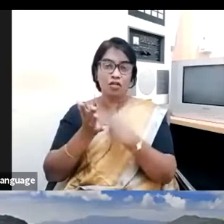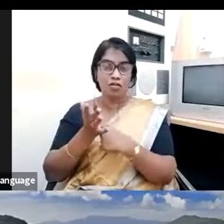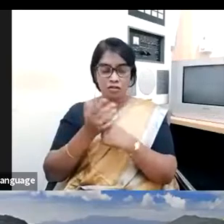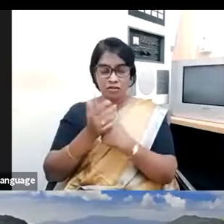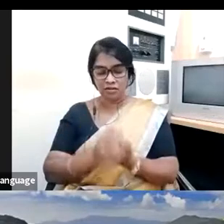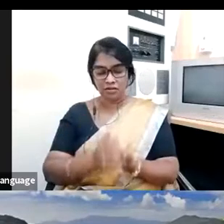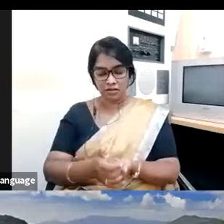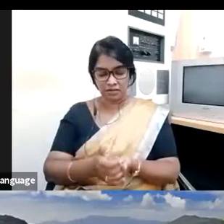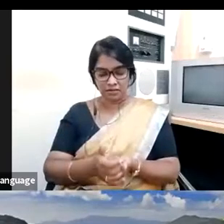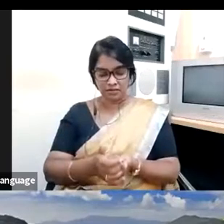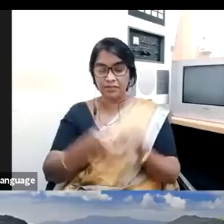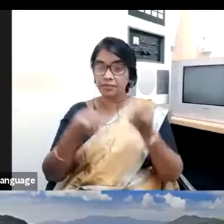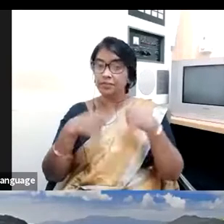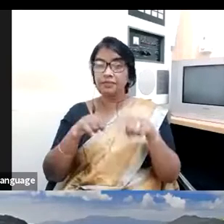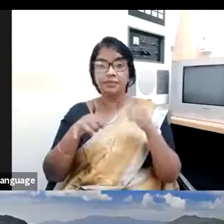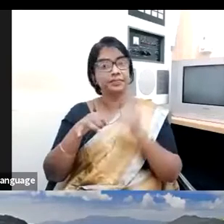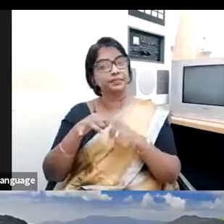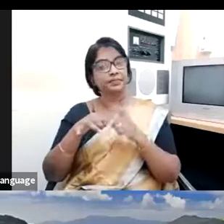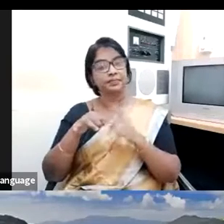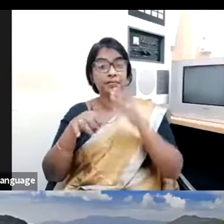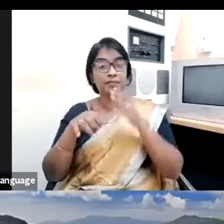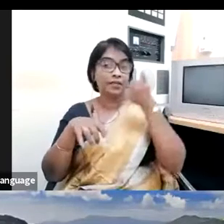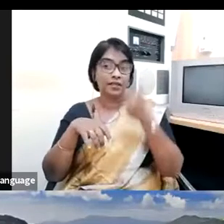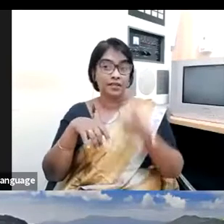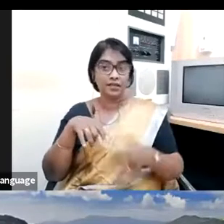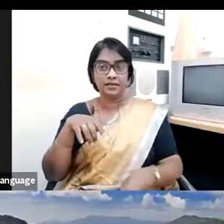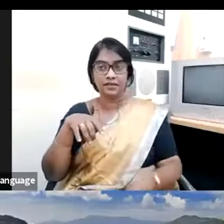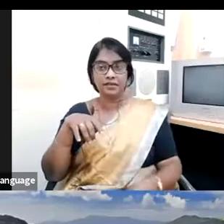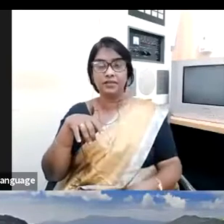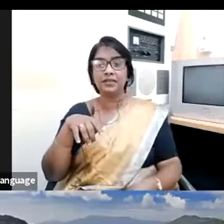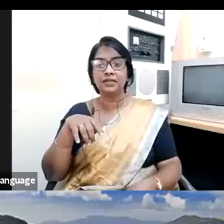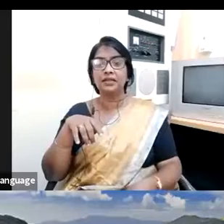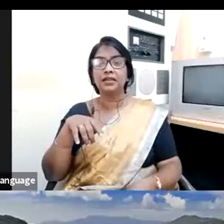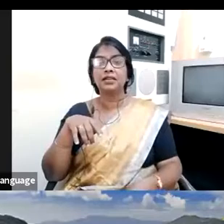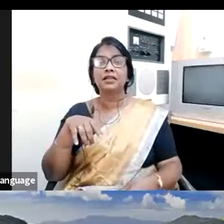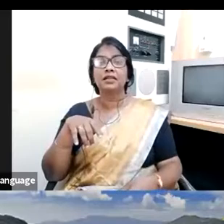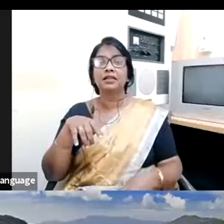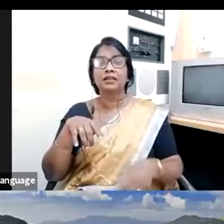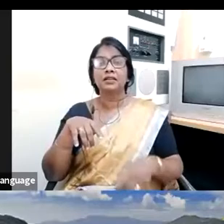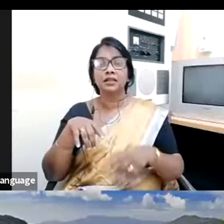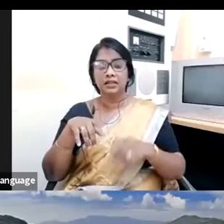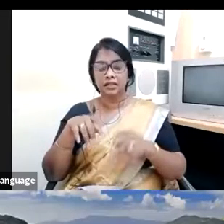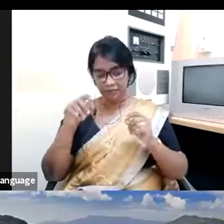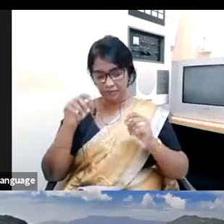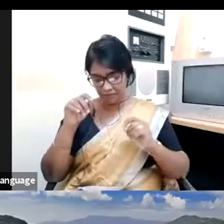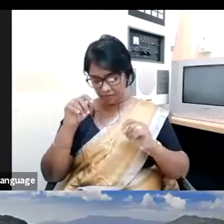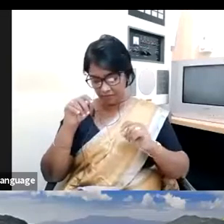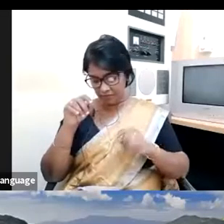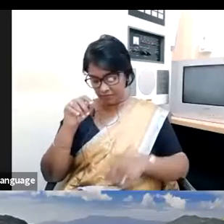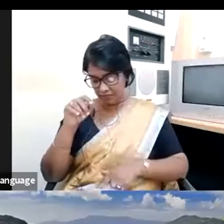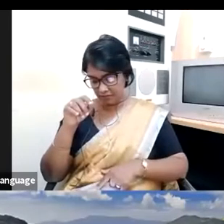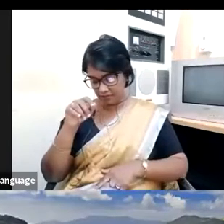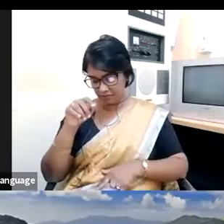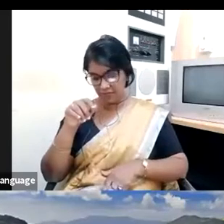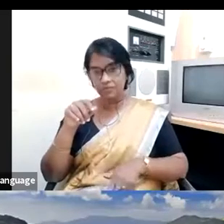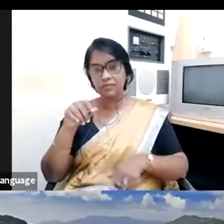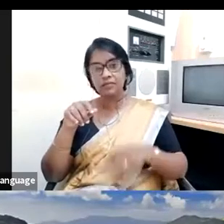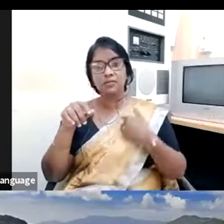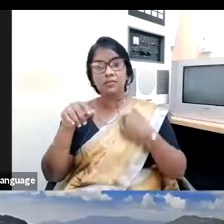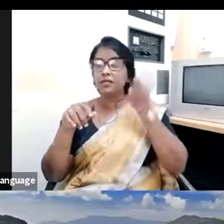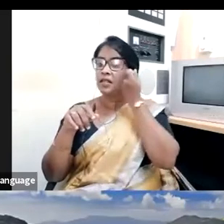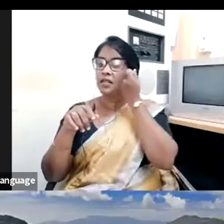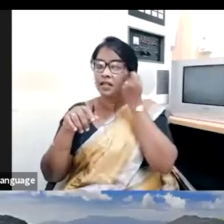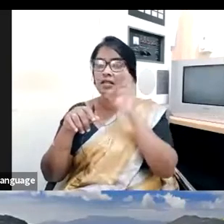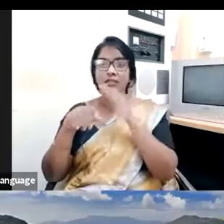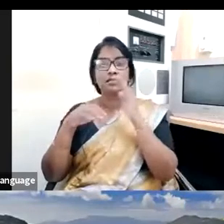very interesting. It's from Dinusha Rajaratna, and I have a very strong view on this, but I'm going to open the question to Bhatia